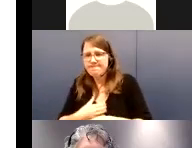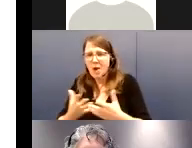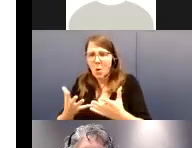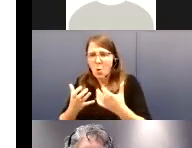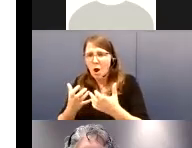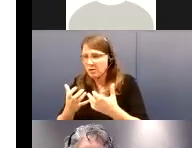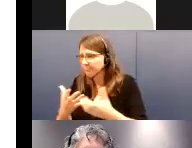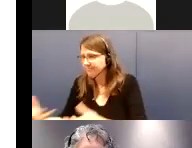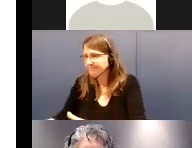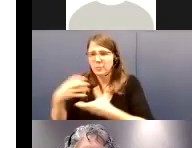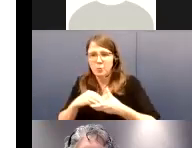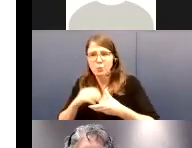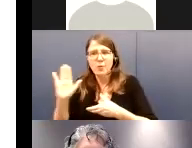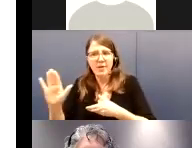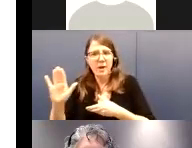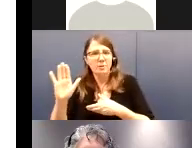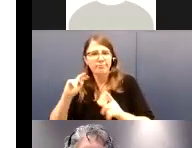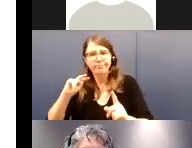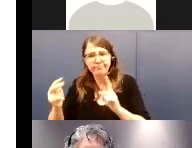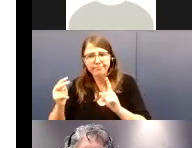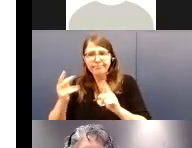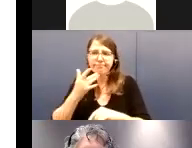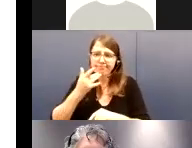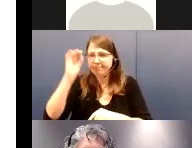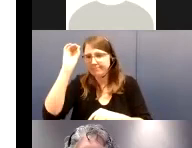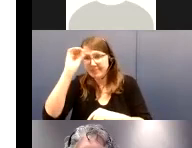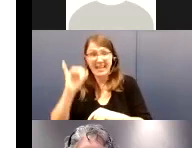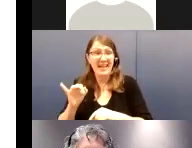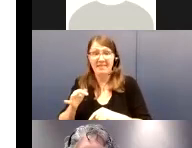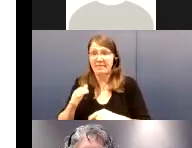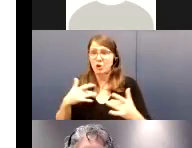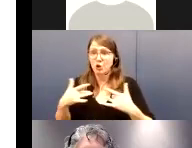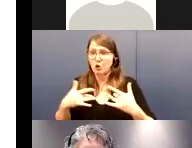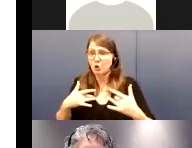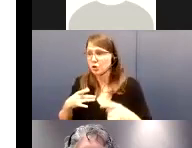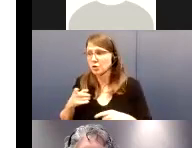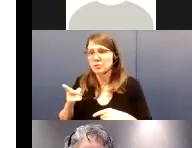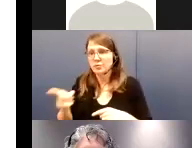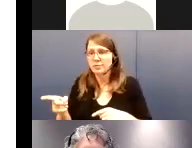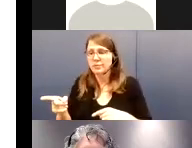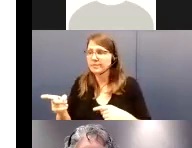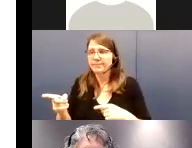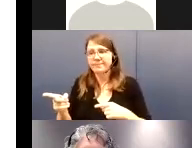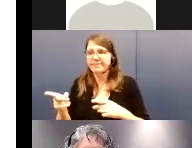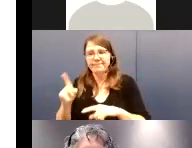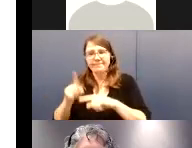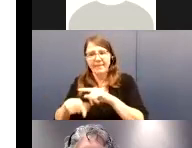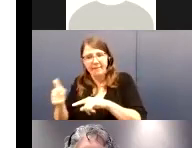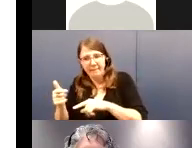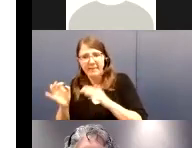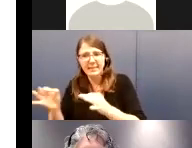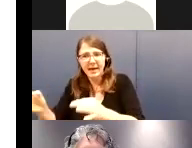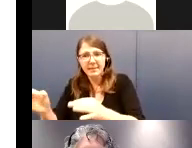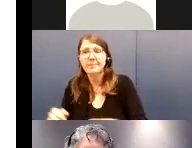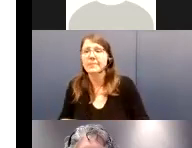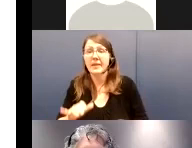right? That is okay. And that's if there's a capacity issue. Or, there's wills and estates where the person